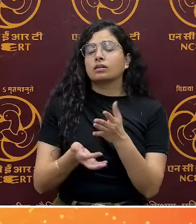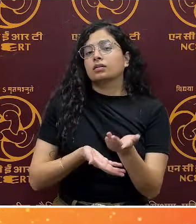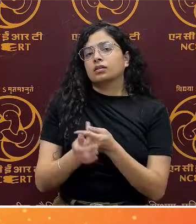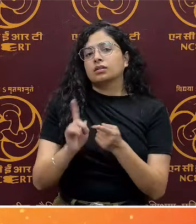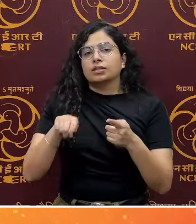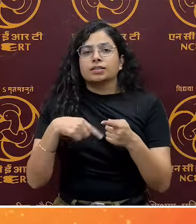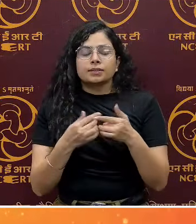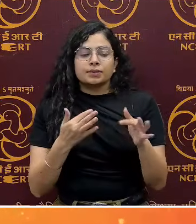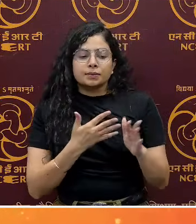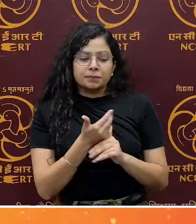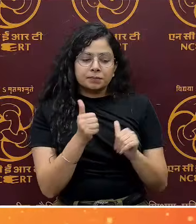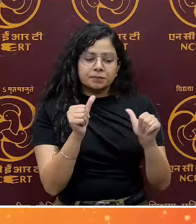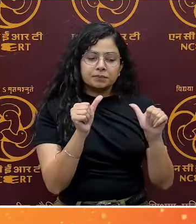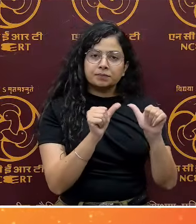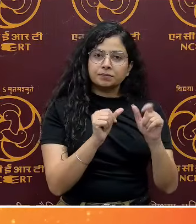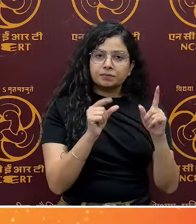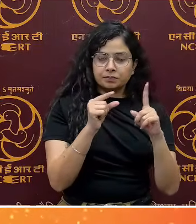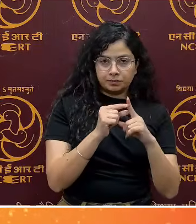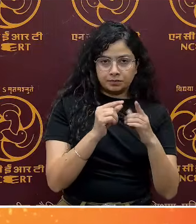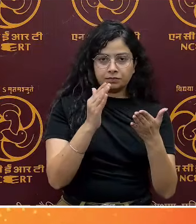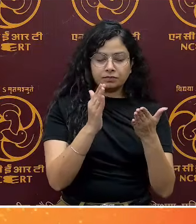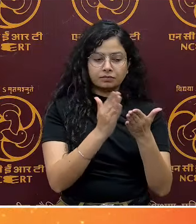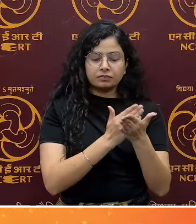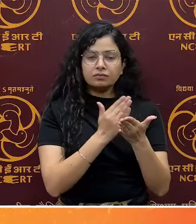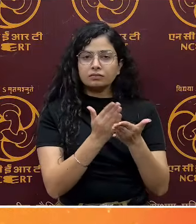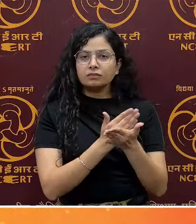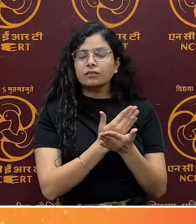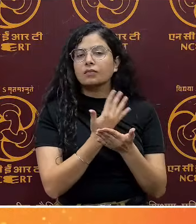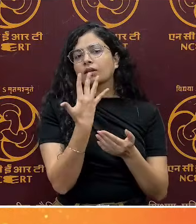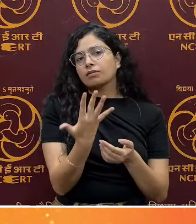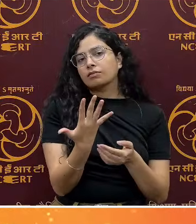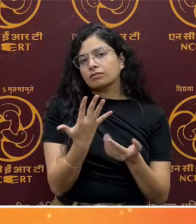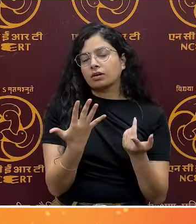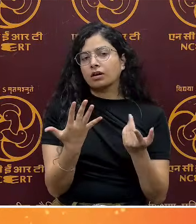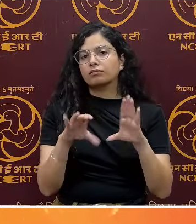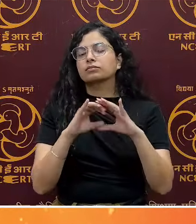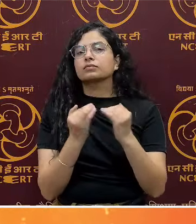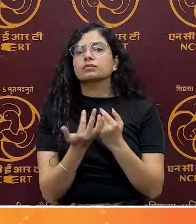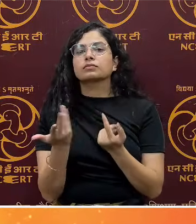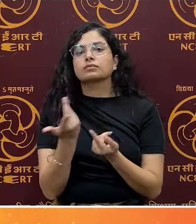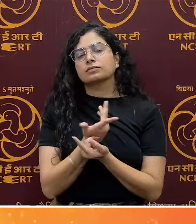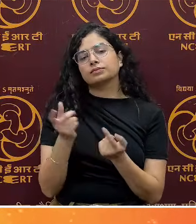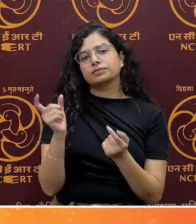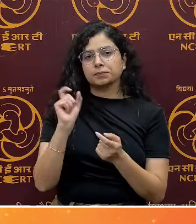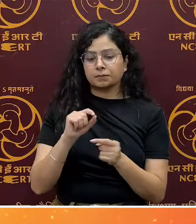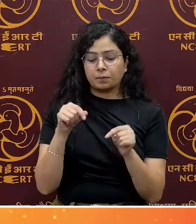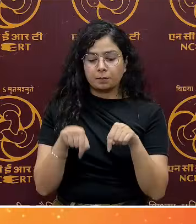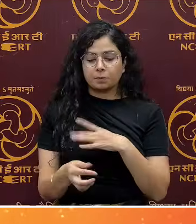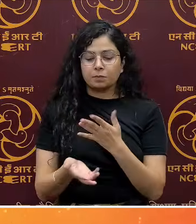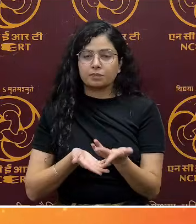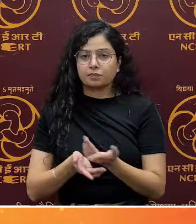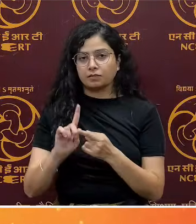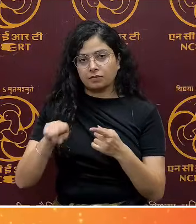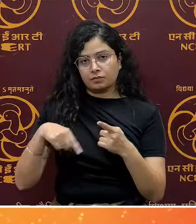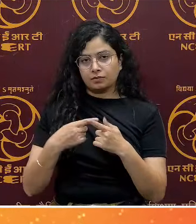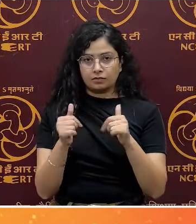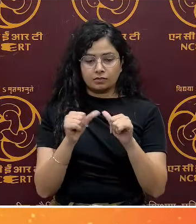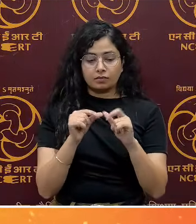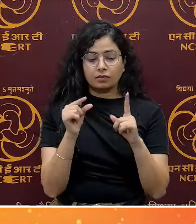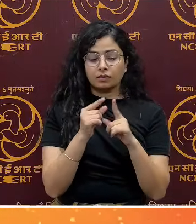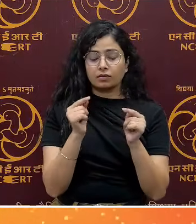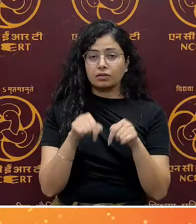arithmetic progression is a chapter 5 in class 10th, and we are talking about that arithmetic progressions, and